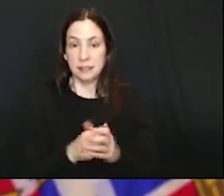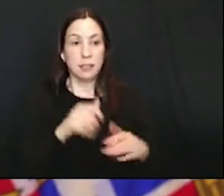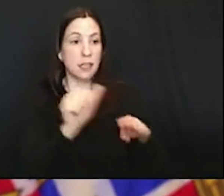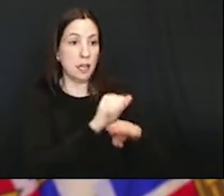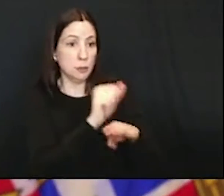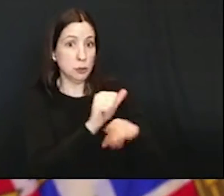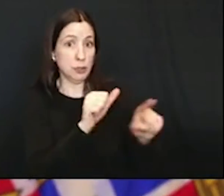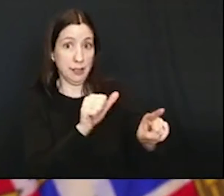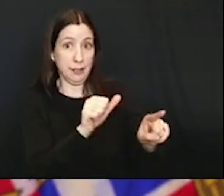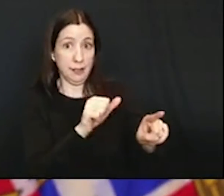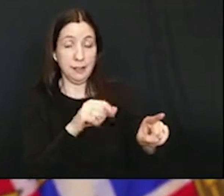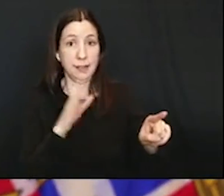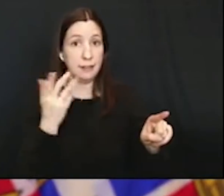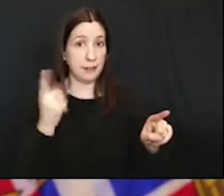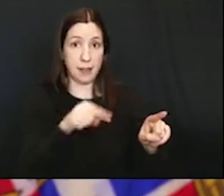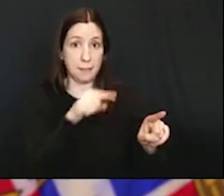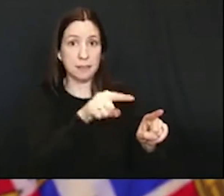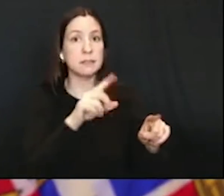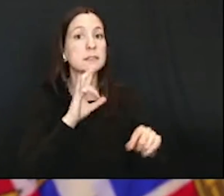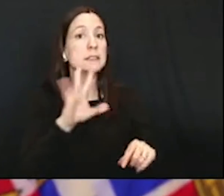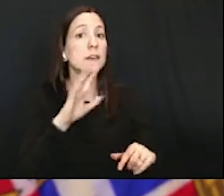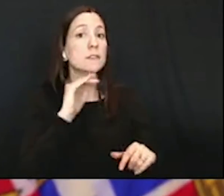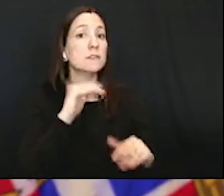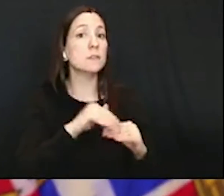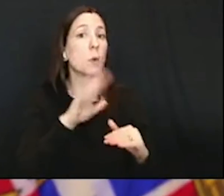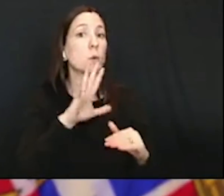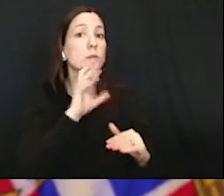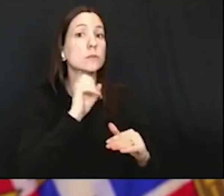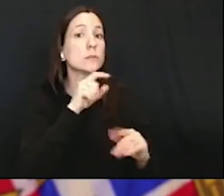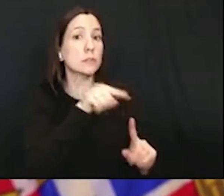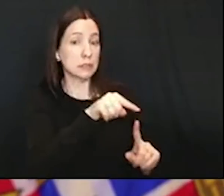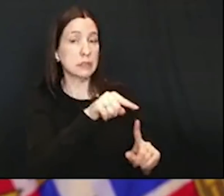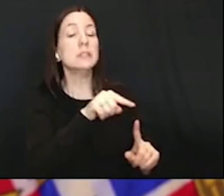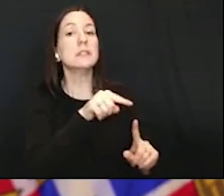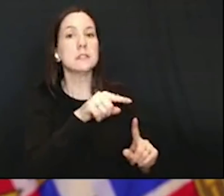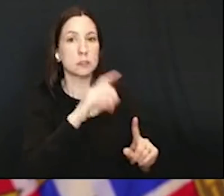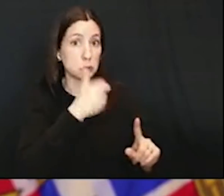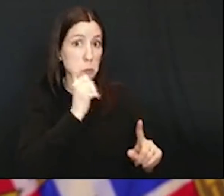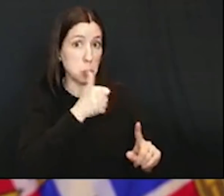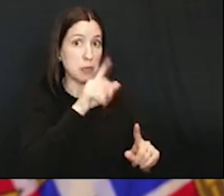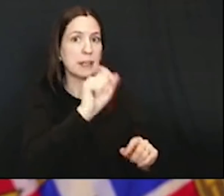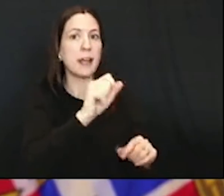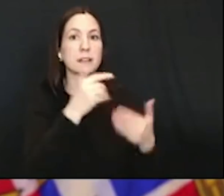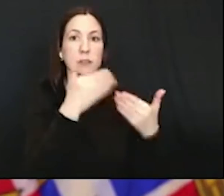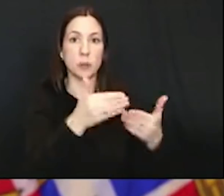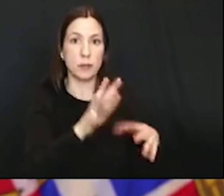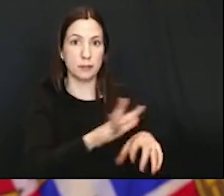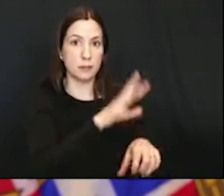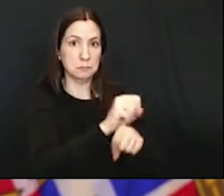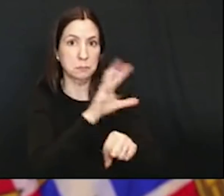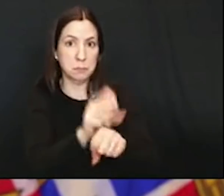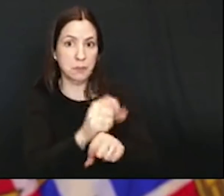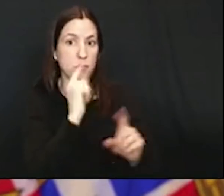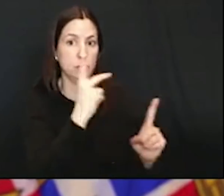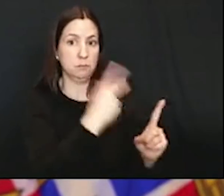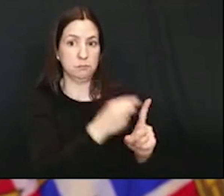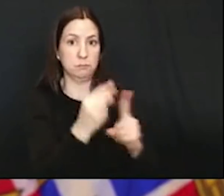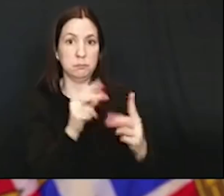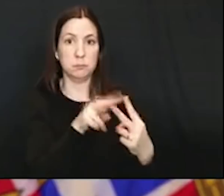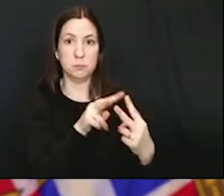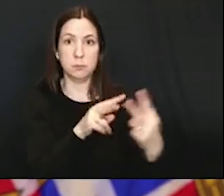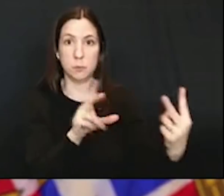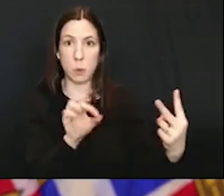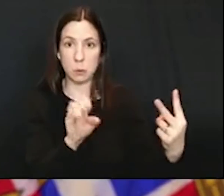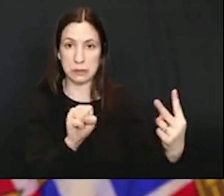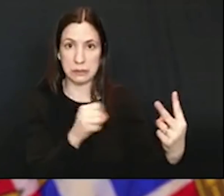In Alberta, starting tomorrow, residents 75 and over are eligible to be vaccinated and can book their appointments for both doses. So their